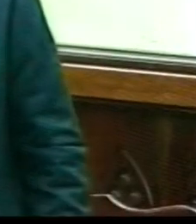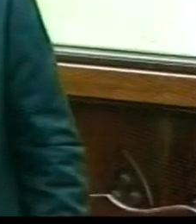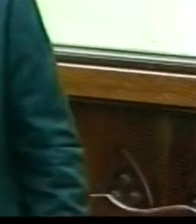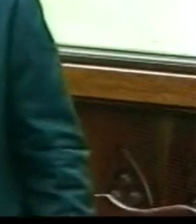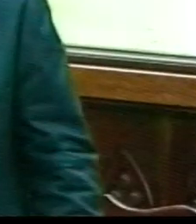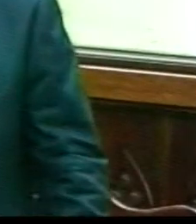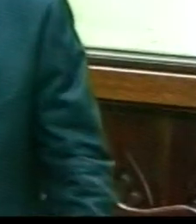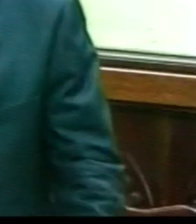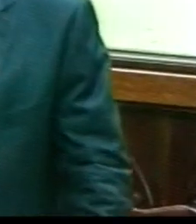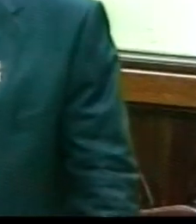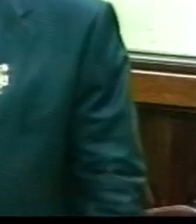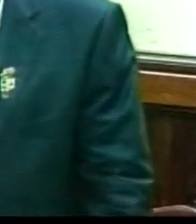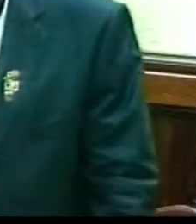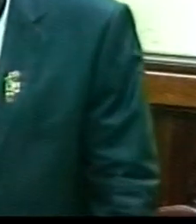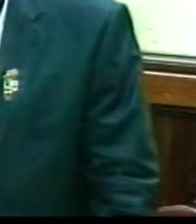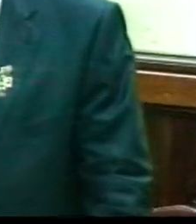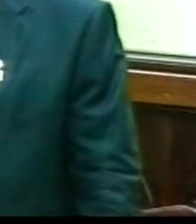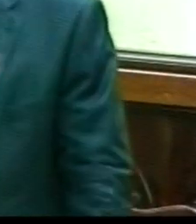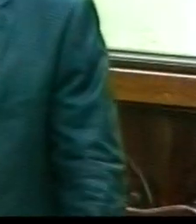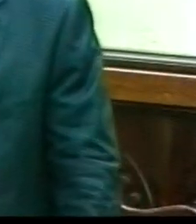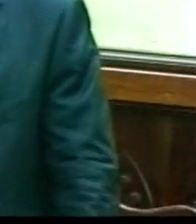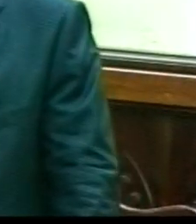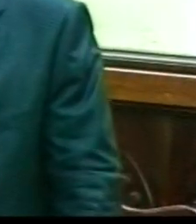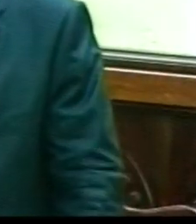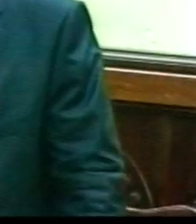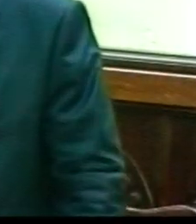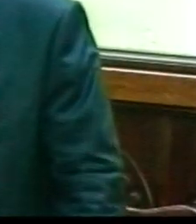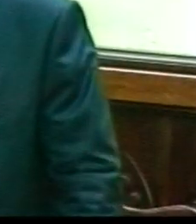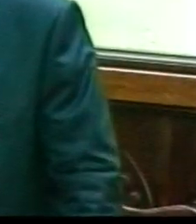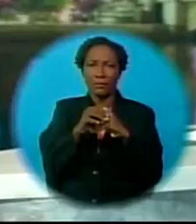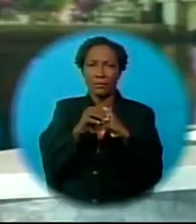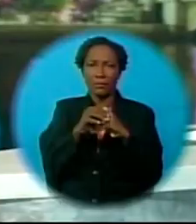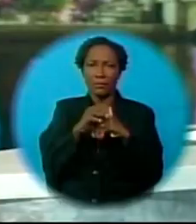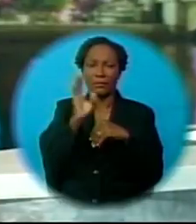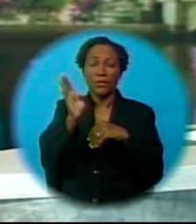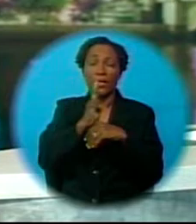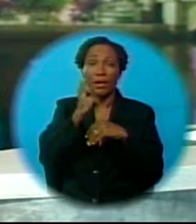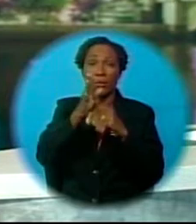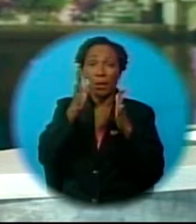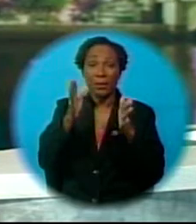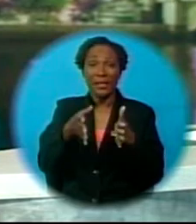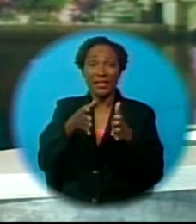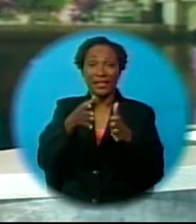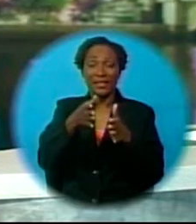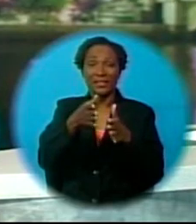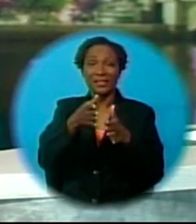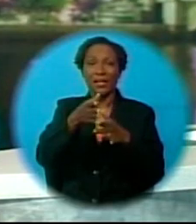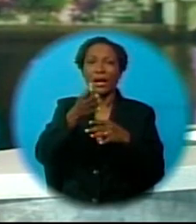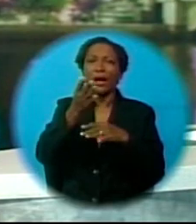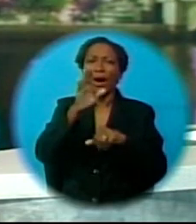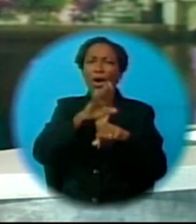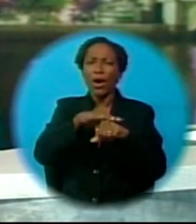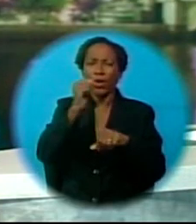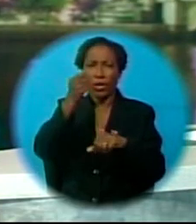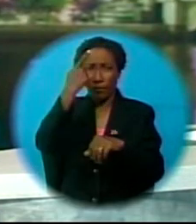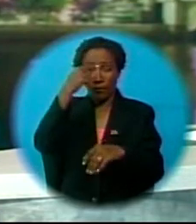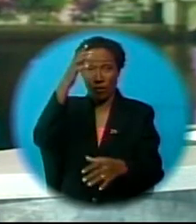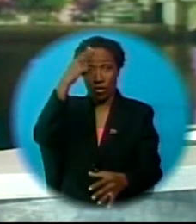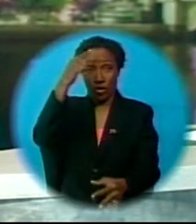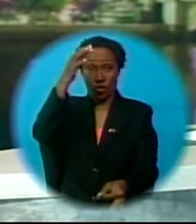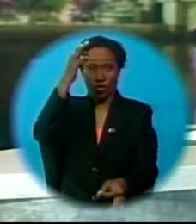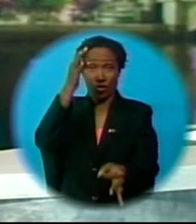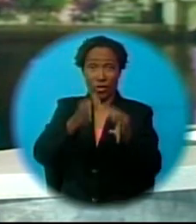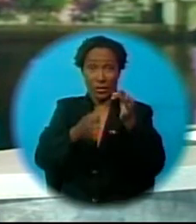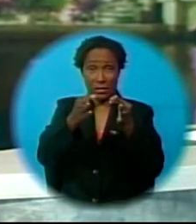what those doing the review will have to say. Barbadians are tonight calling for justice to be served